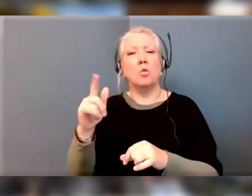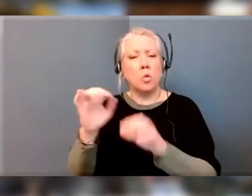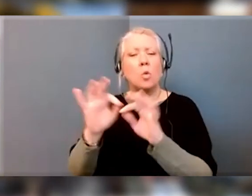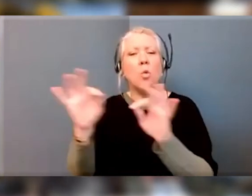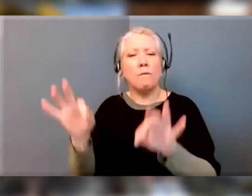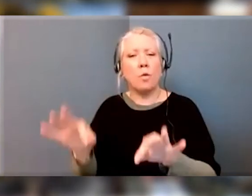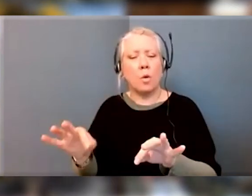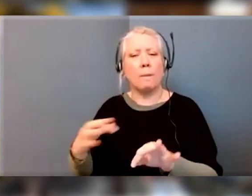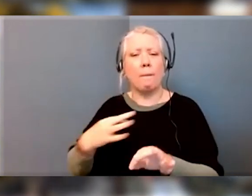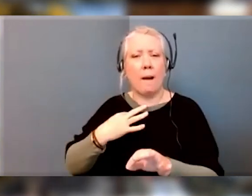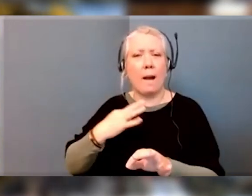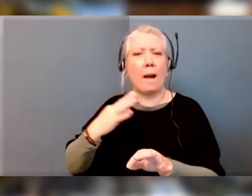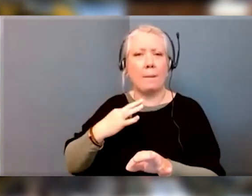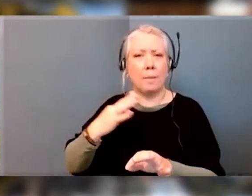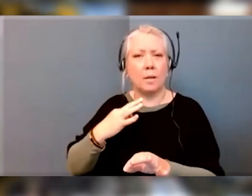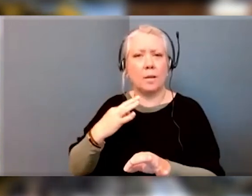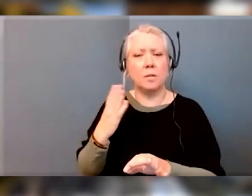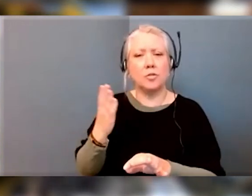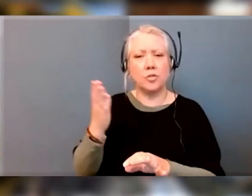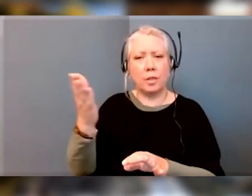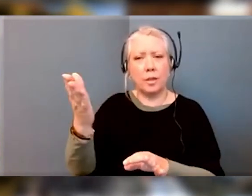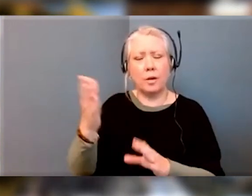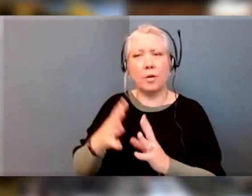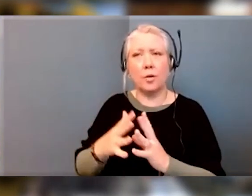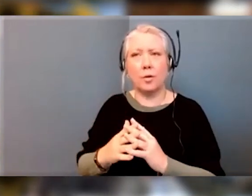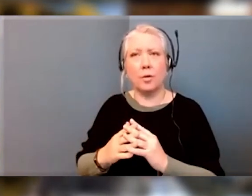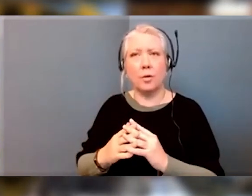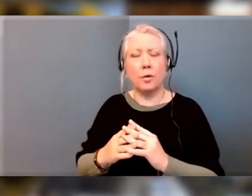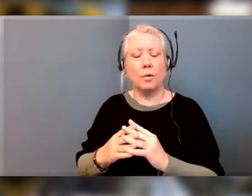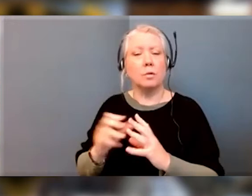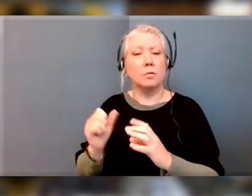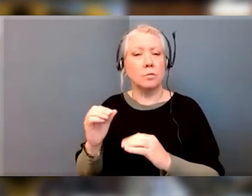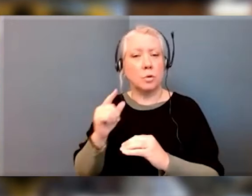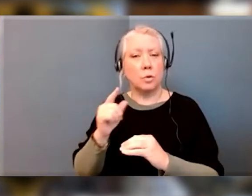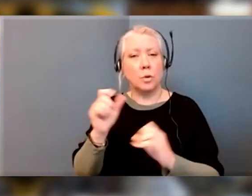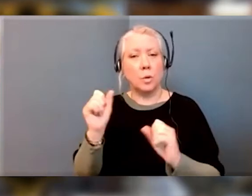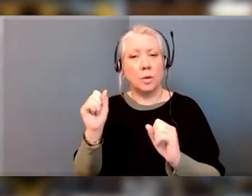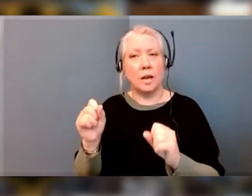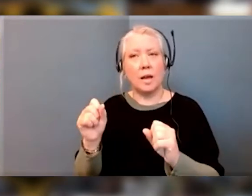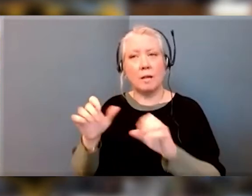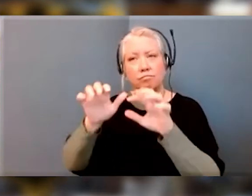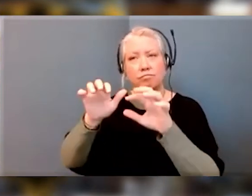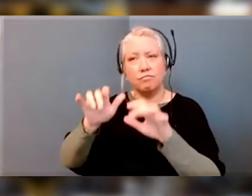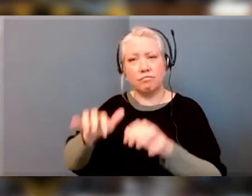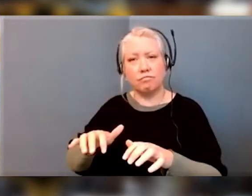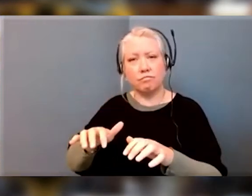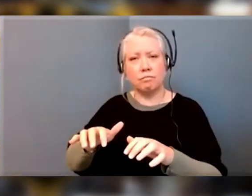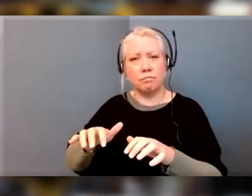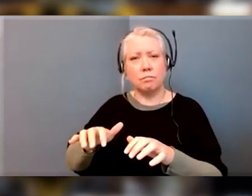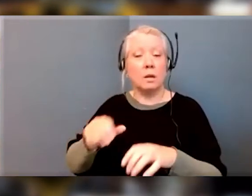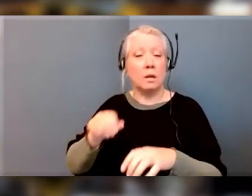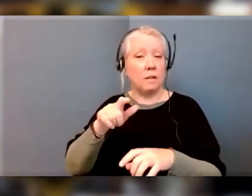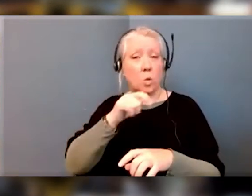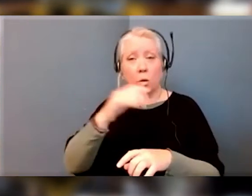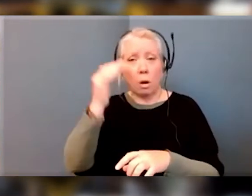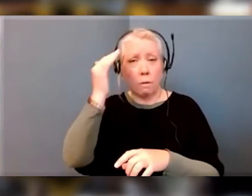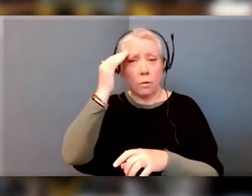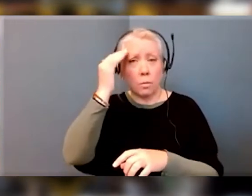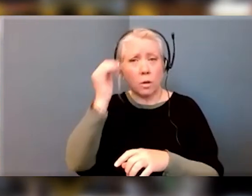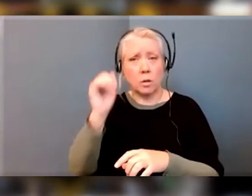which will allow you to complete that through Google Forms. If you're not familiar with using Google